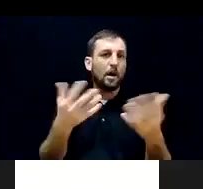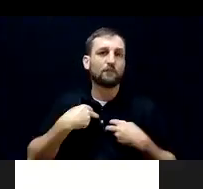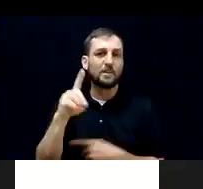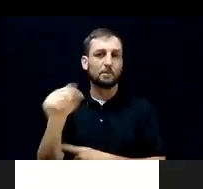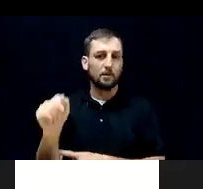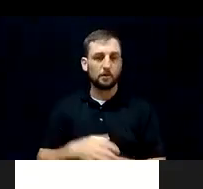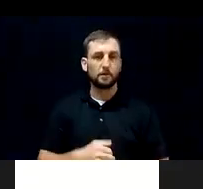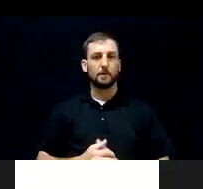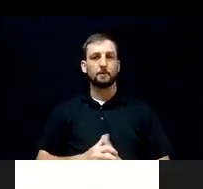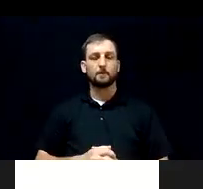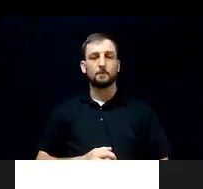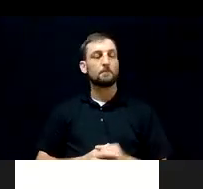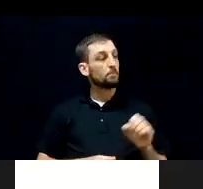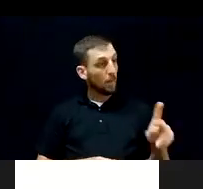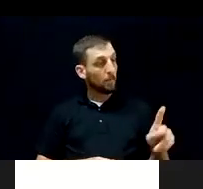Okay.